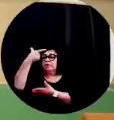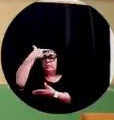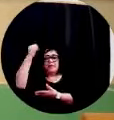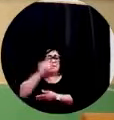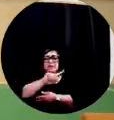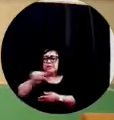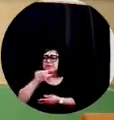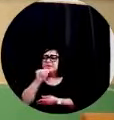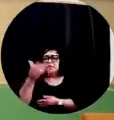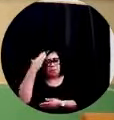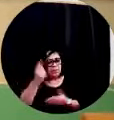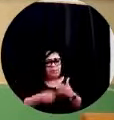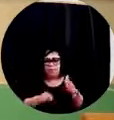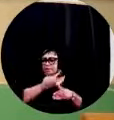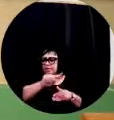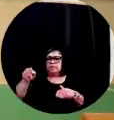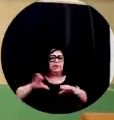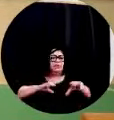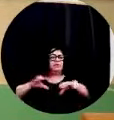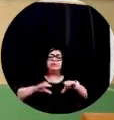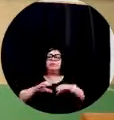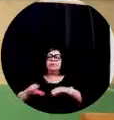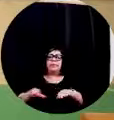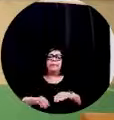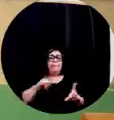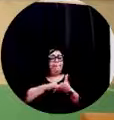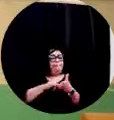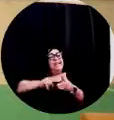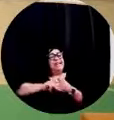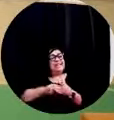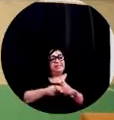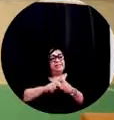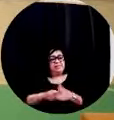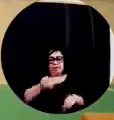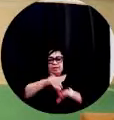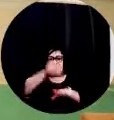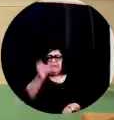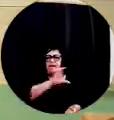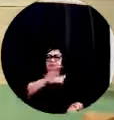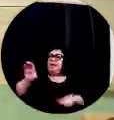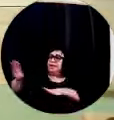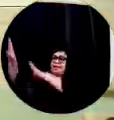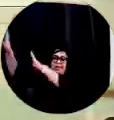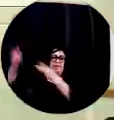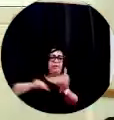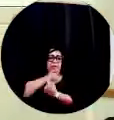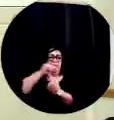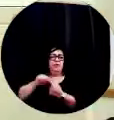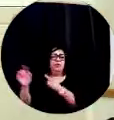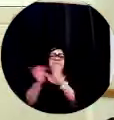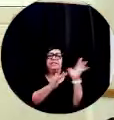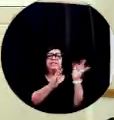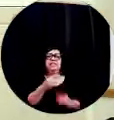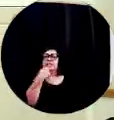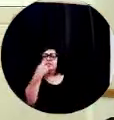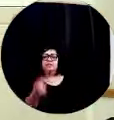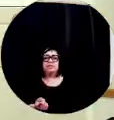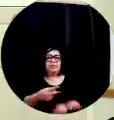thief on the cross, thou shalt be with me in paradise. It started at